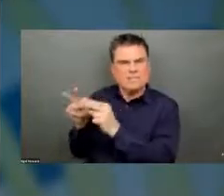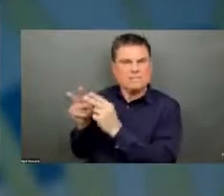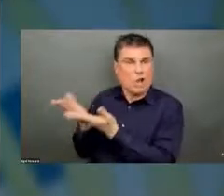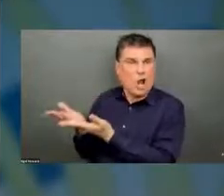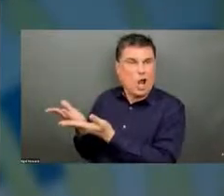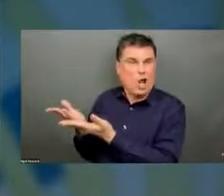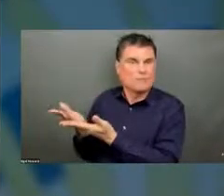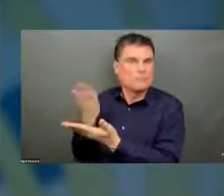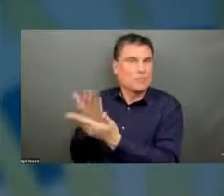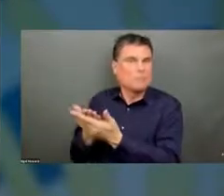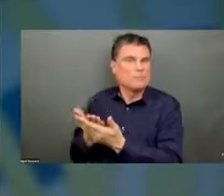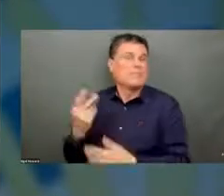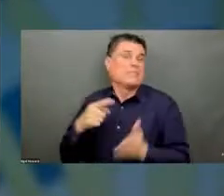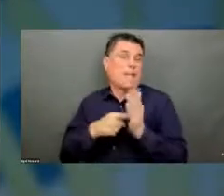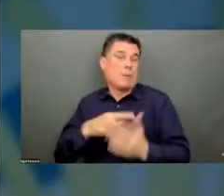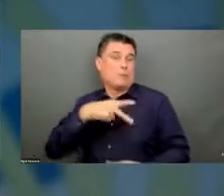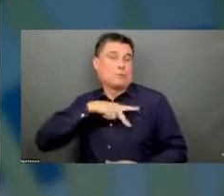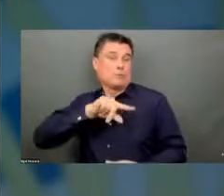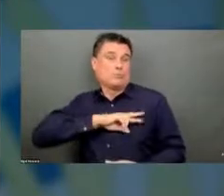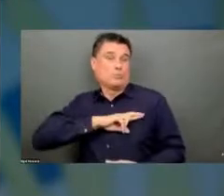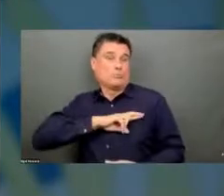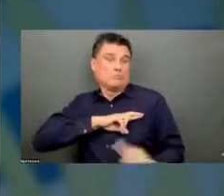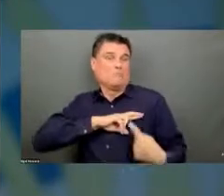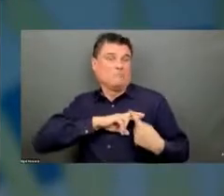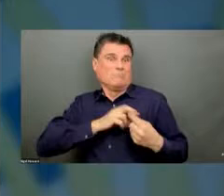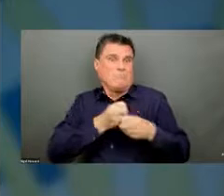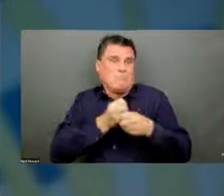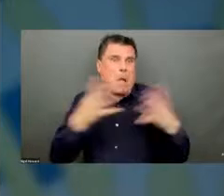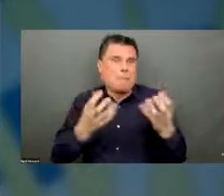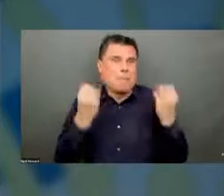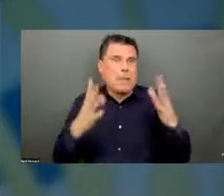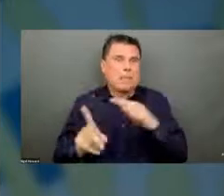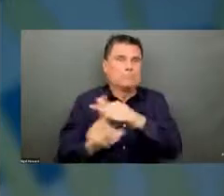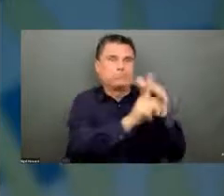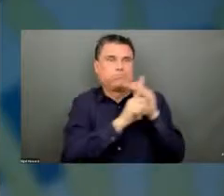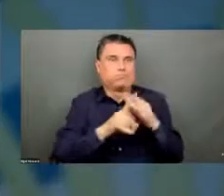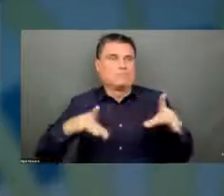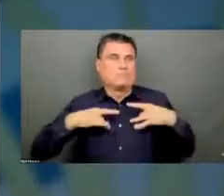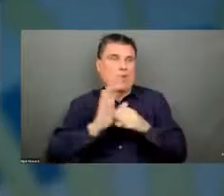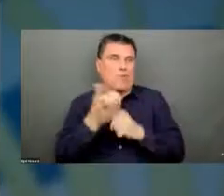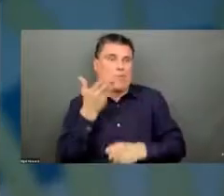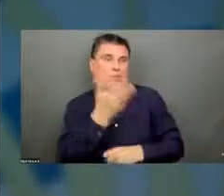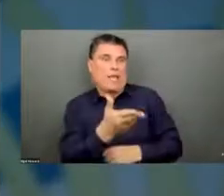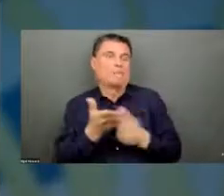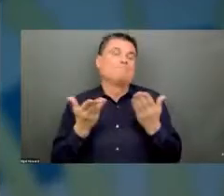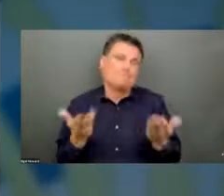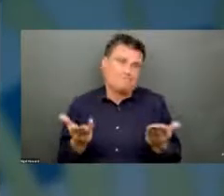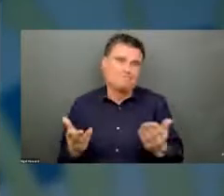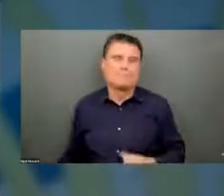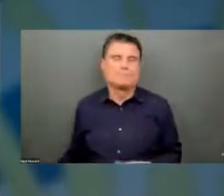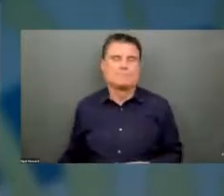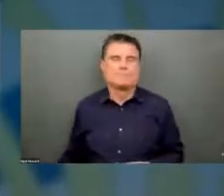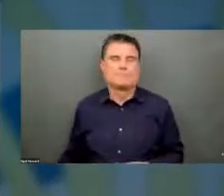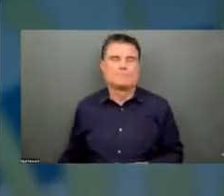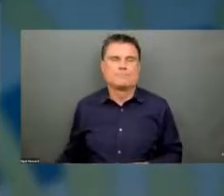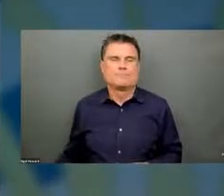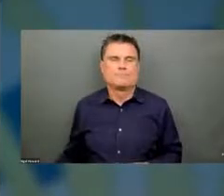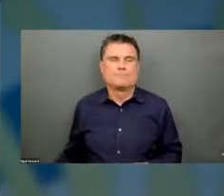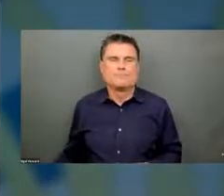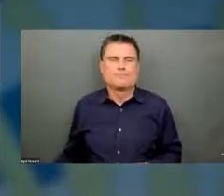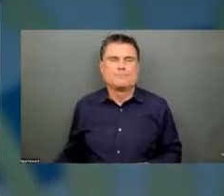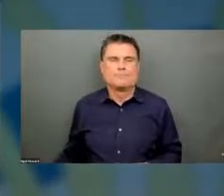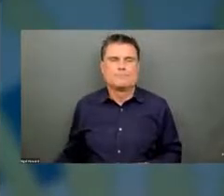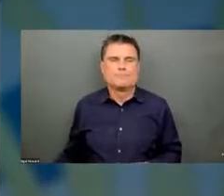Overall, we continue to follow the impact of the pandemic on people by different age groups to try